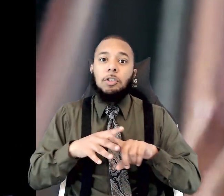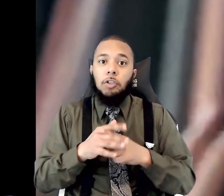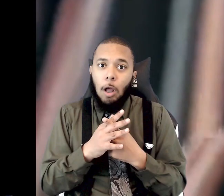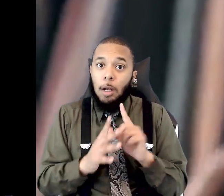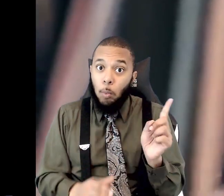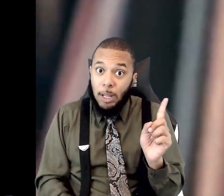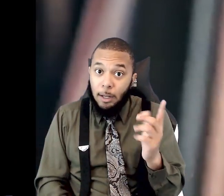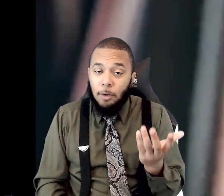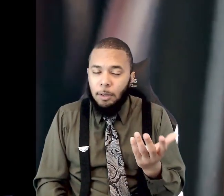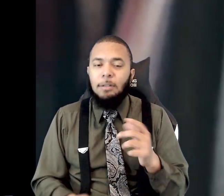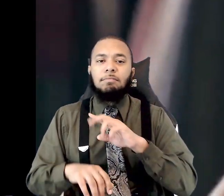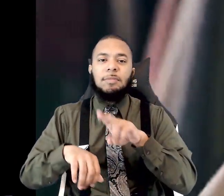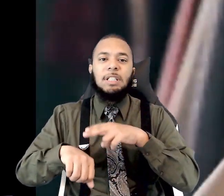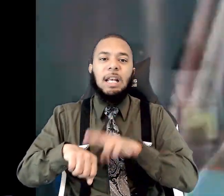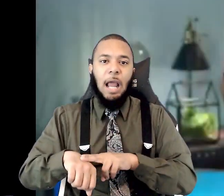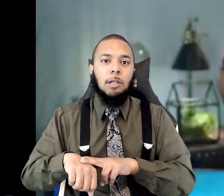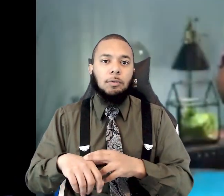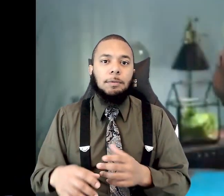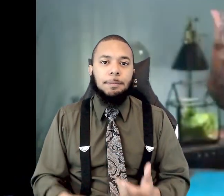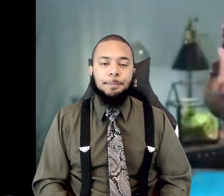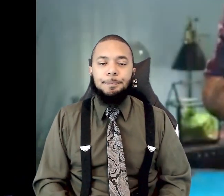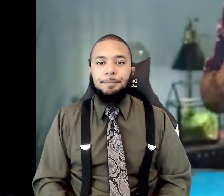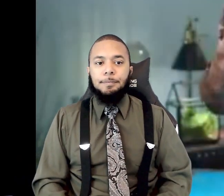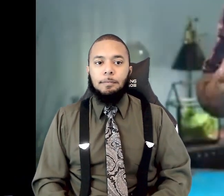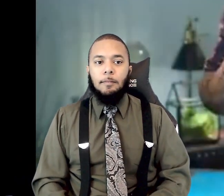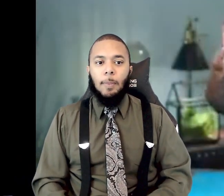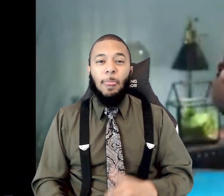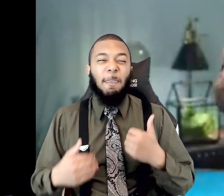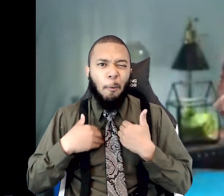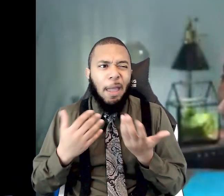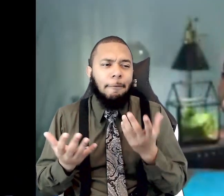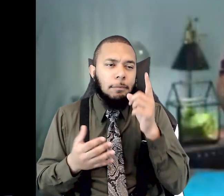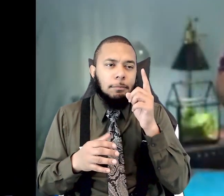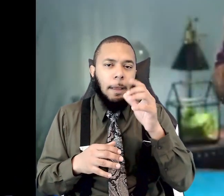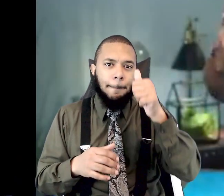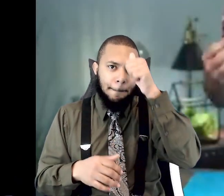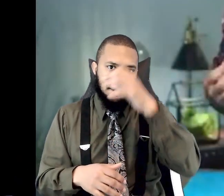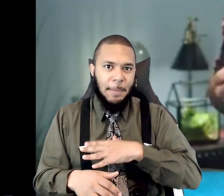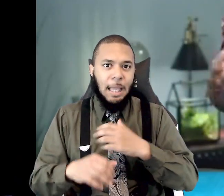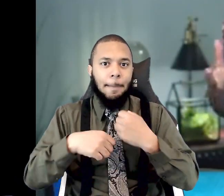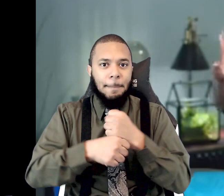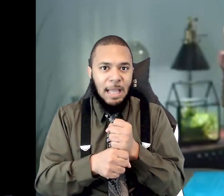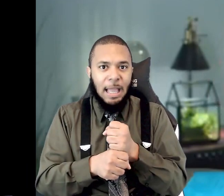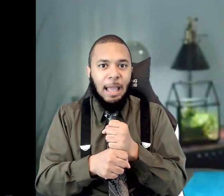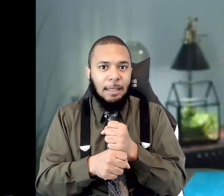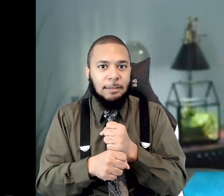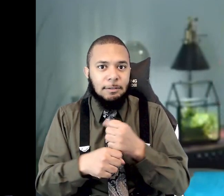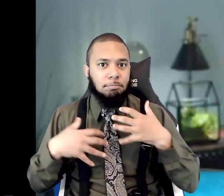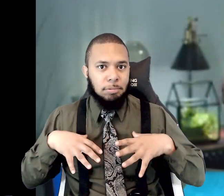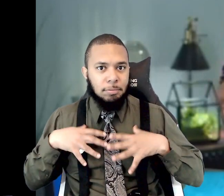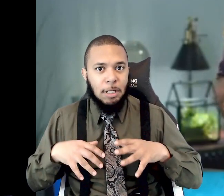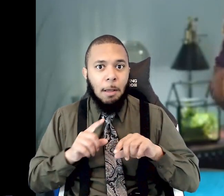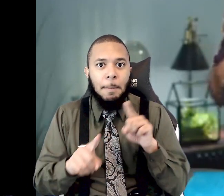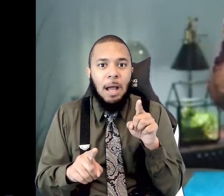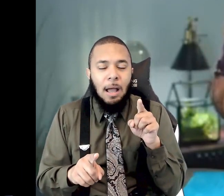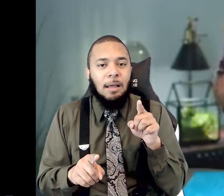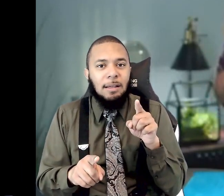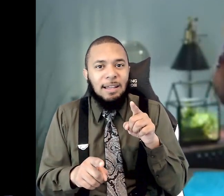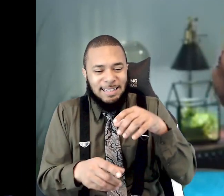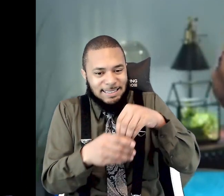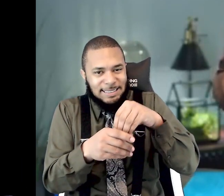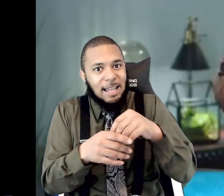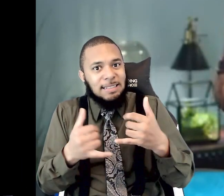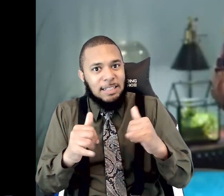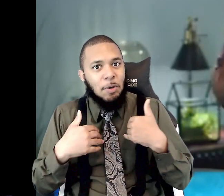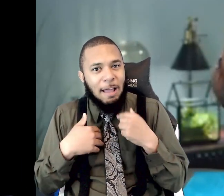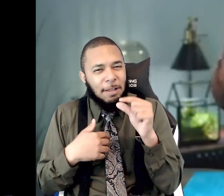type of natural fiber. Okay. Now we have a lot of synthetic fibers and things like that, but even those at their core have a little bit of cotton, have a